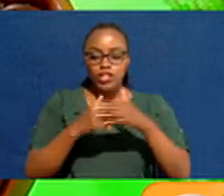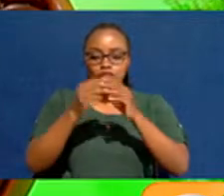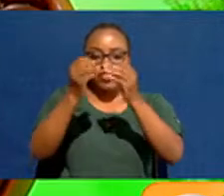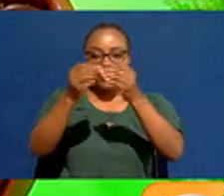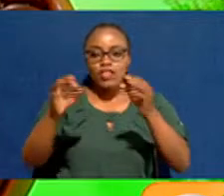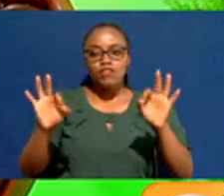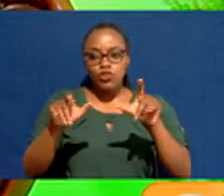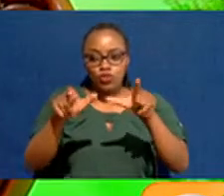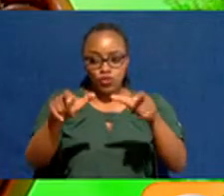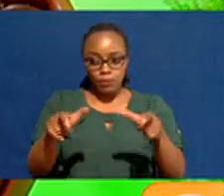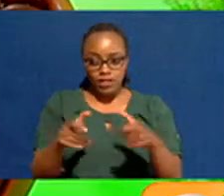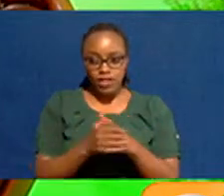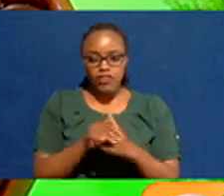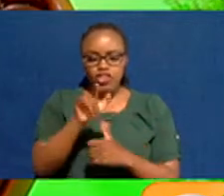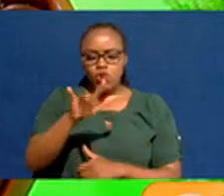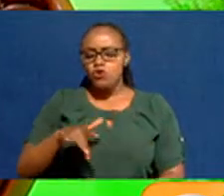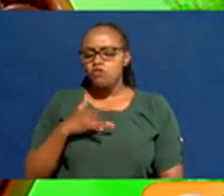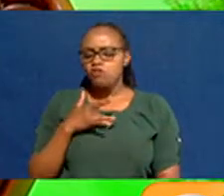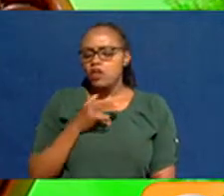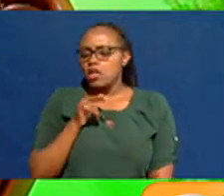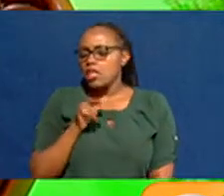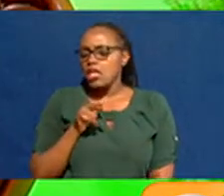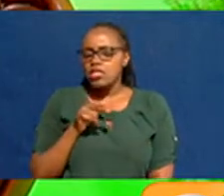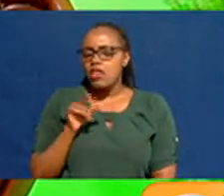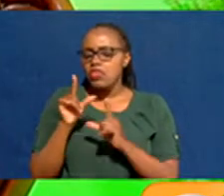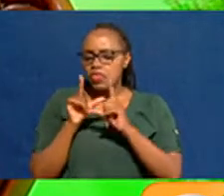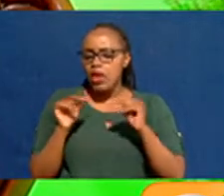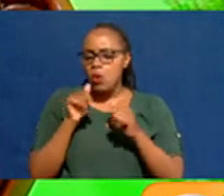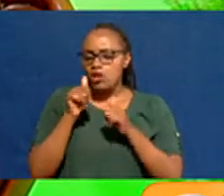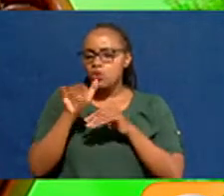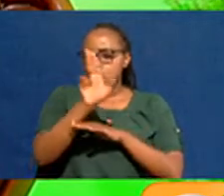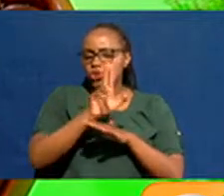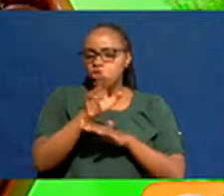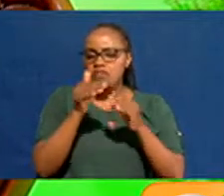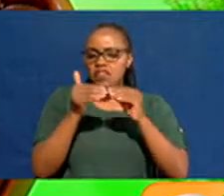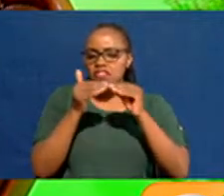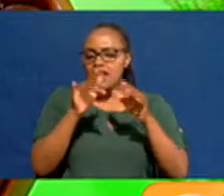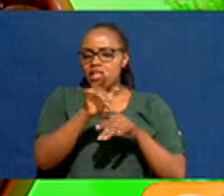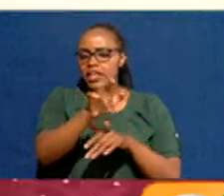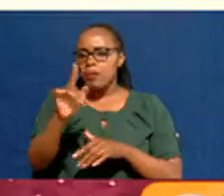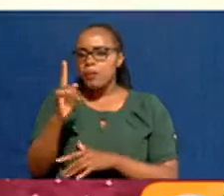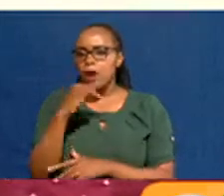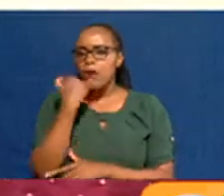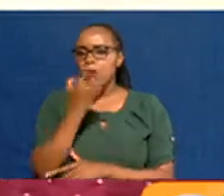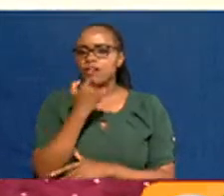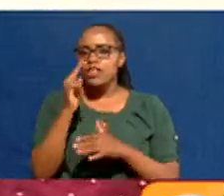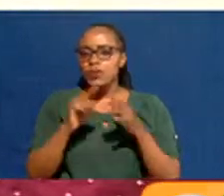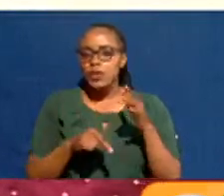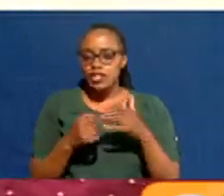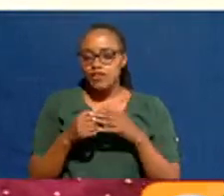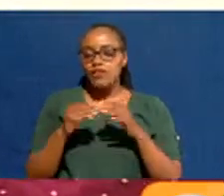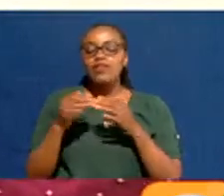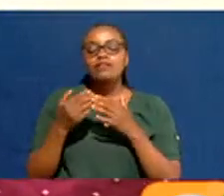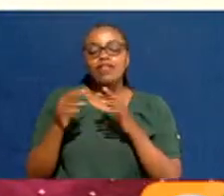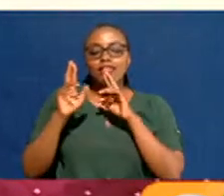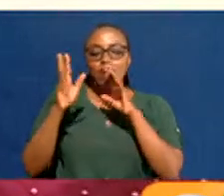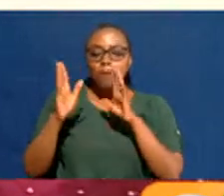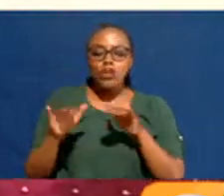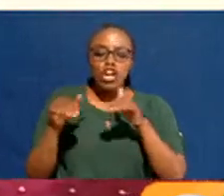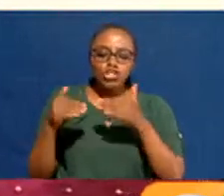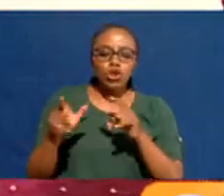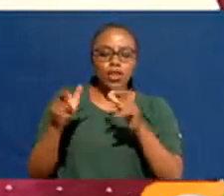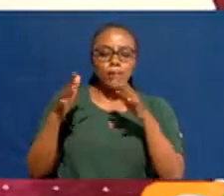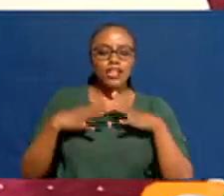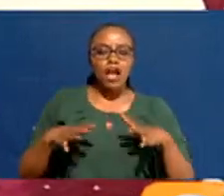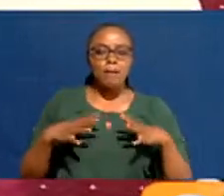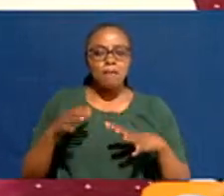vyombo vya habari, unahisi ya kwamba maneno ambayo yanatumika na wale viongozi ambao wanasema ya kwamba wanahabari pengine wana kasoro